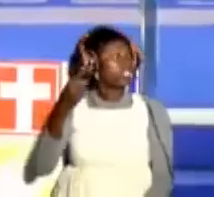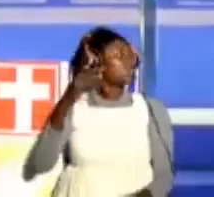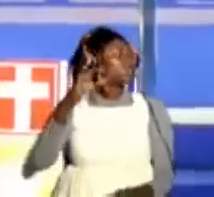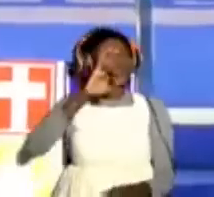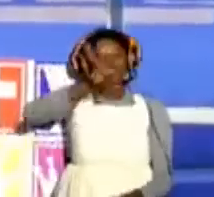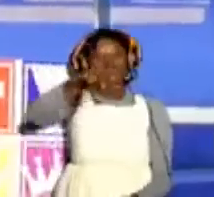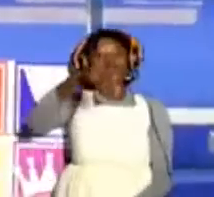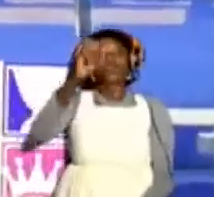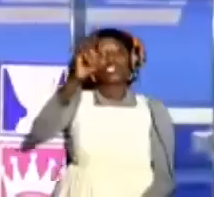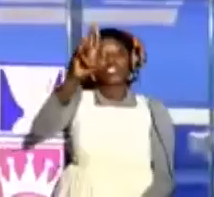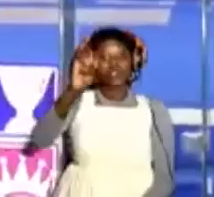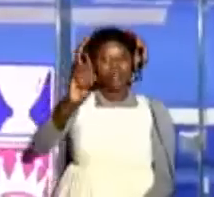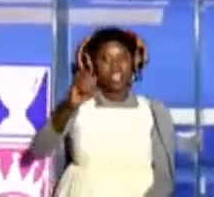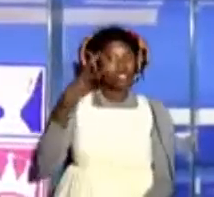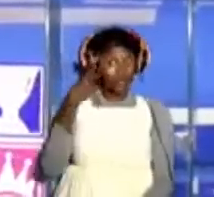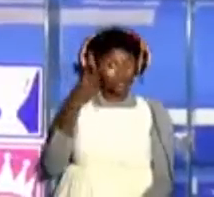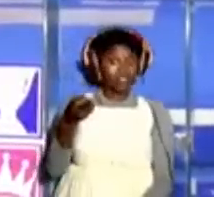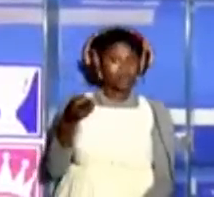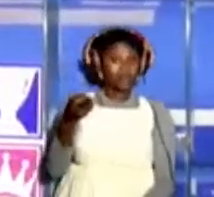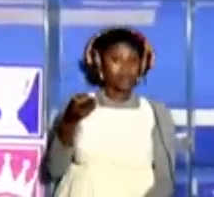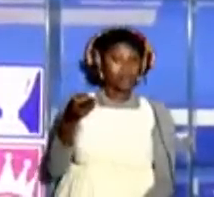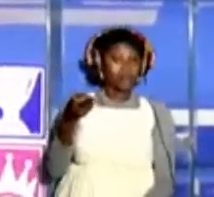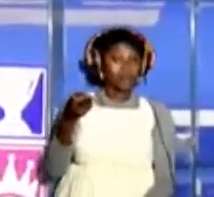to Jeremiah, did you see now?